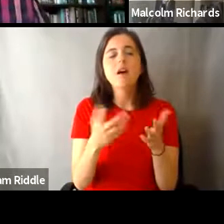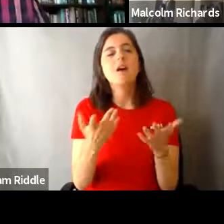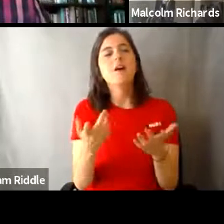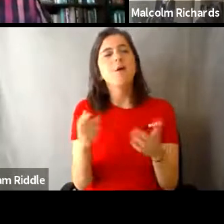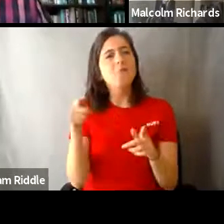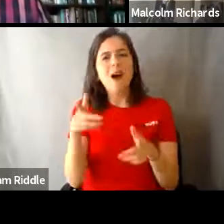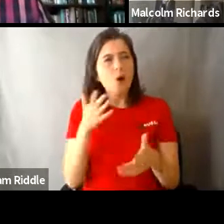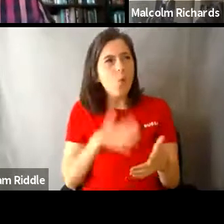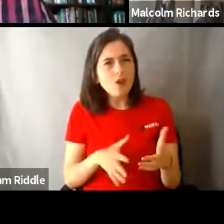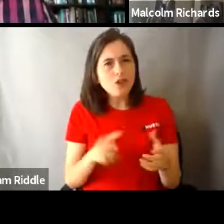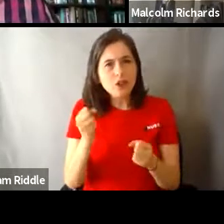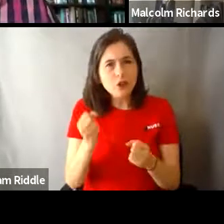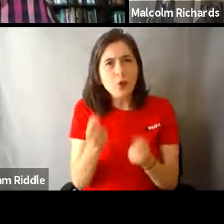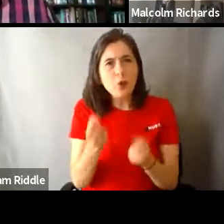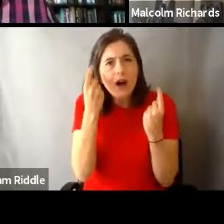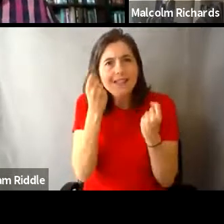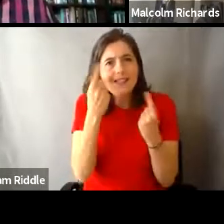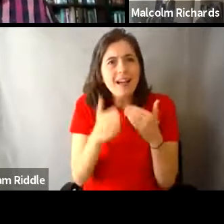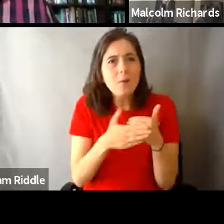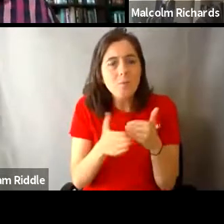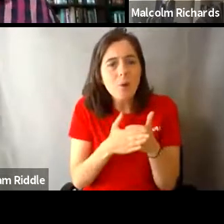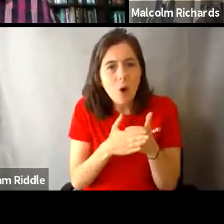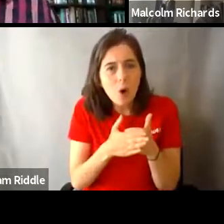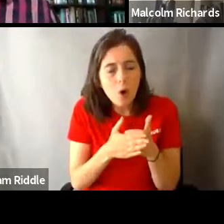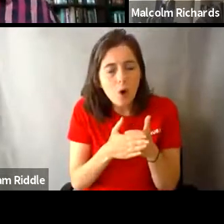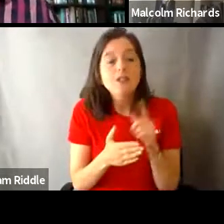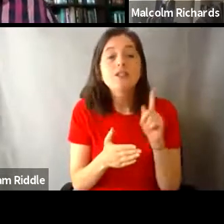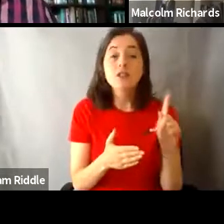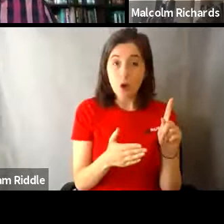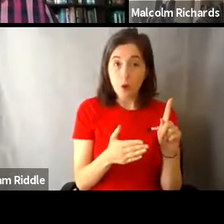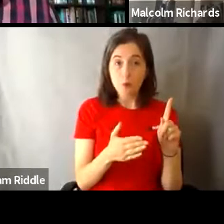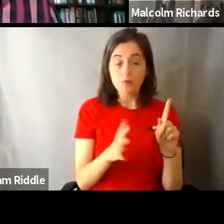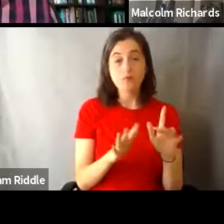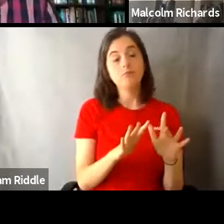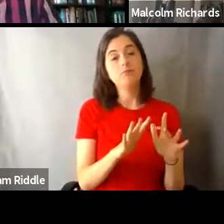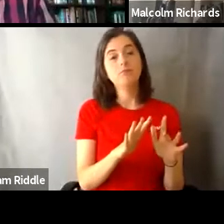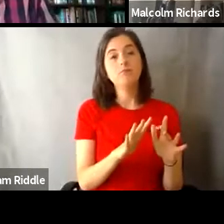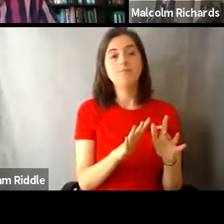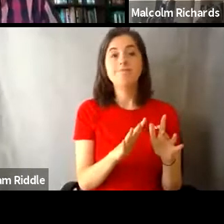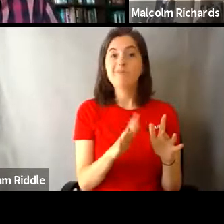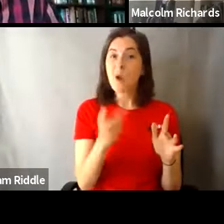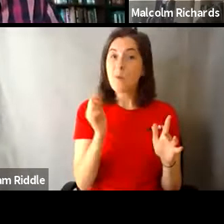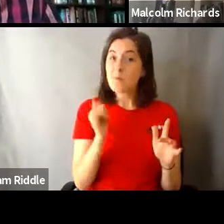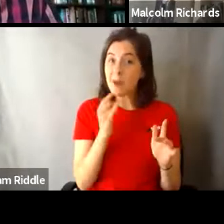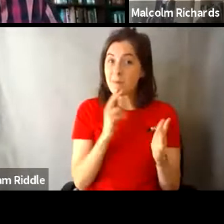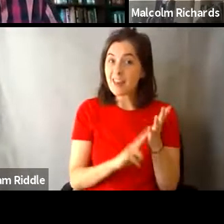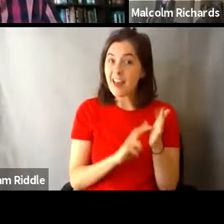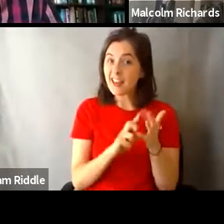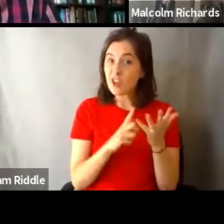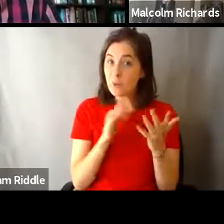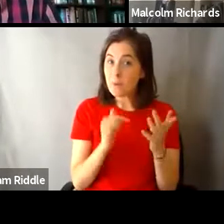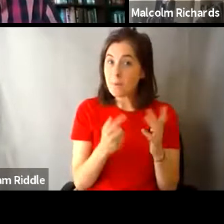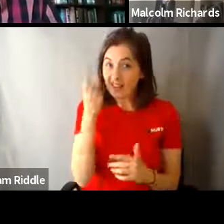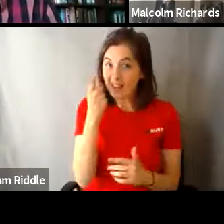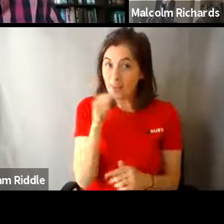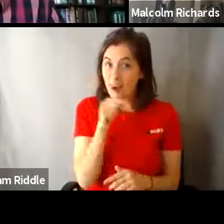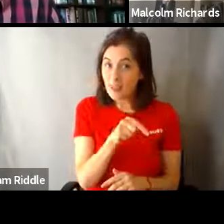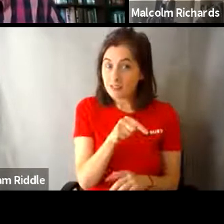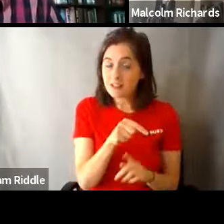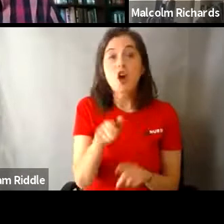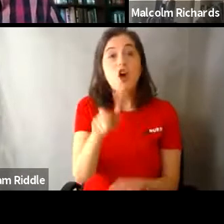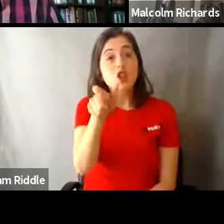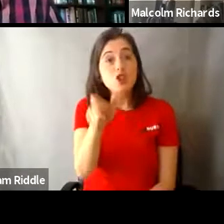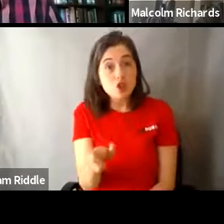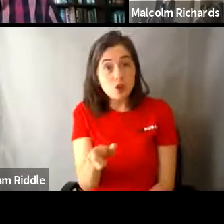more. So they actually had the facility, and this is maybe something the NEU will have to think about. The students had